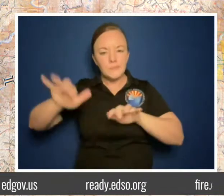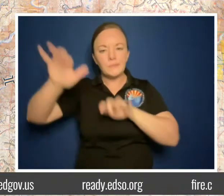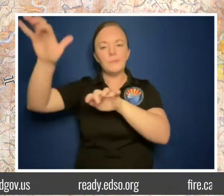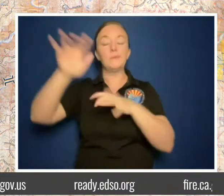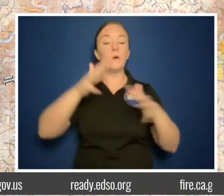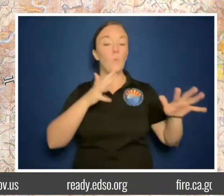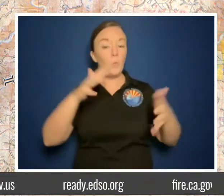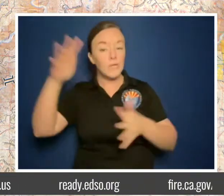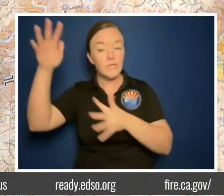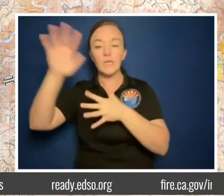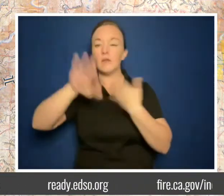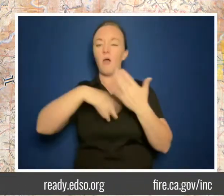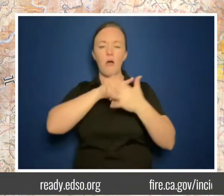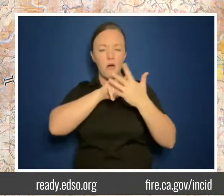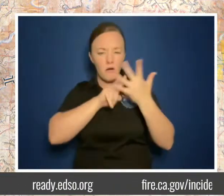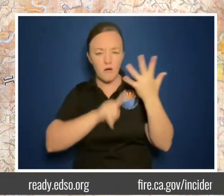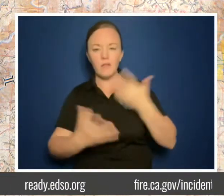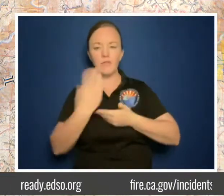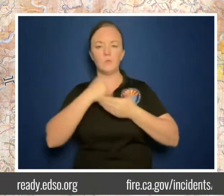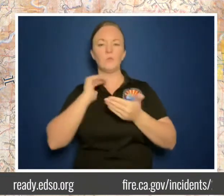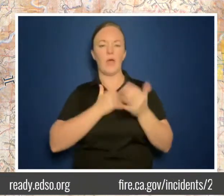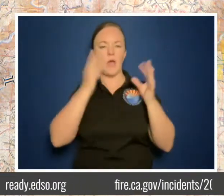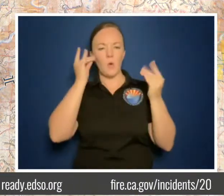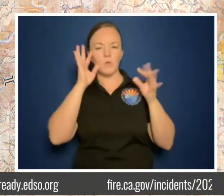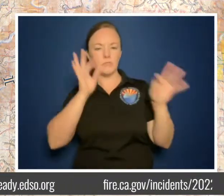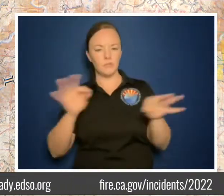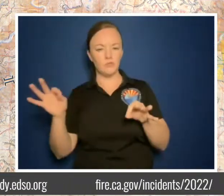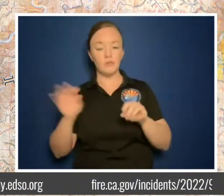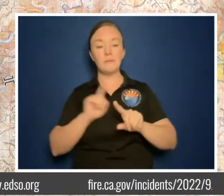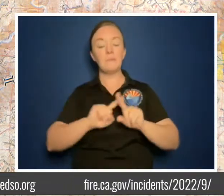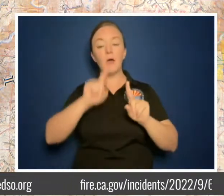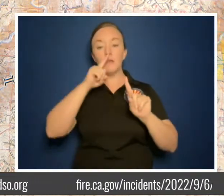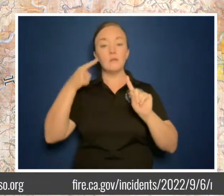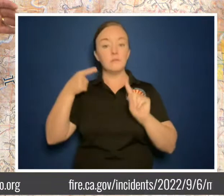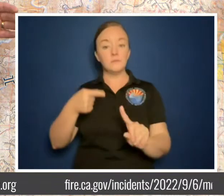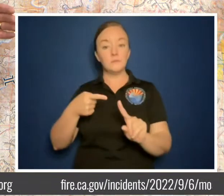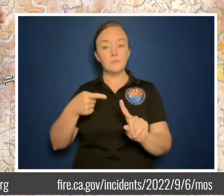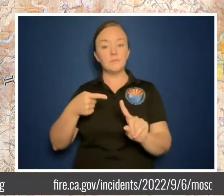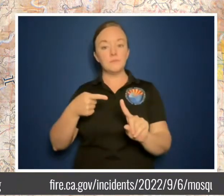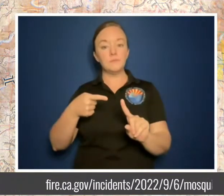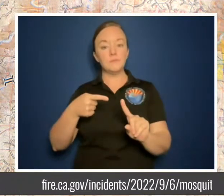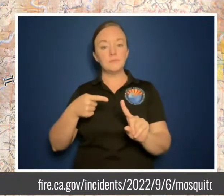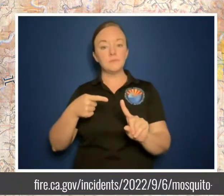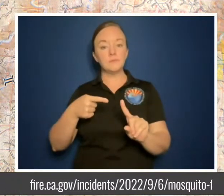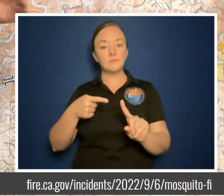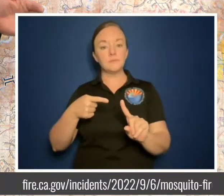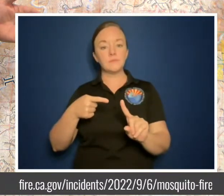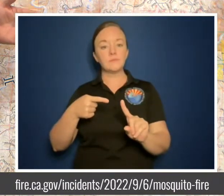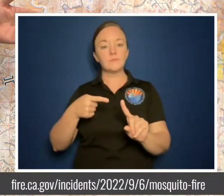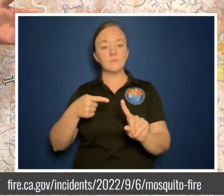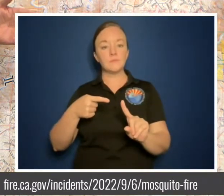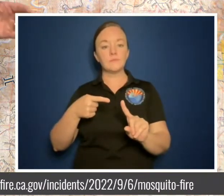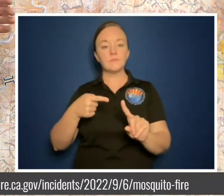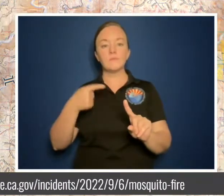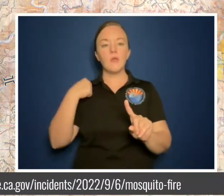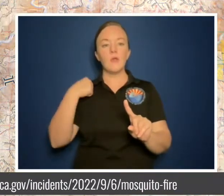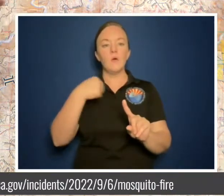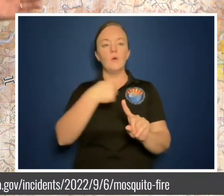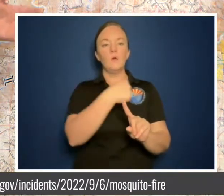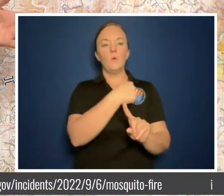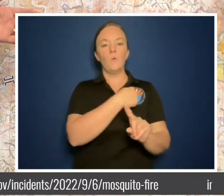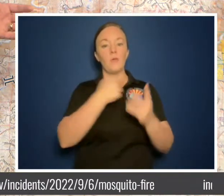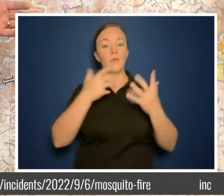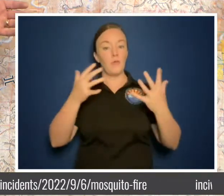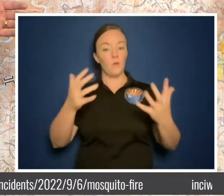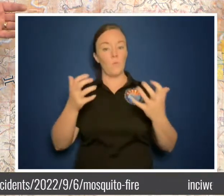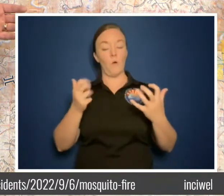But when it comes down to it, we basically are looking at a designated distance from the line, depending on